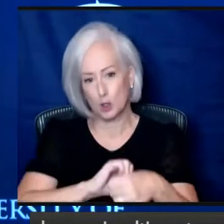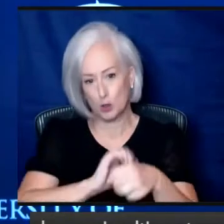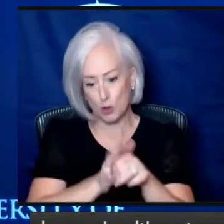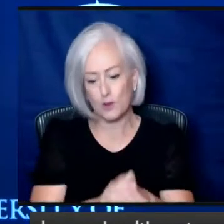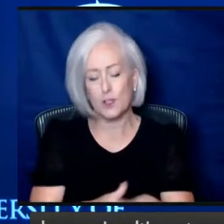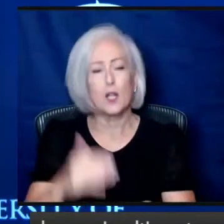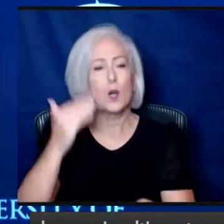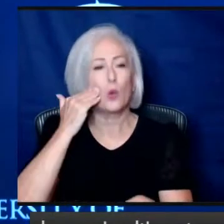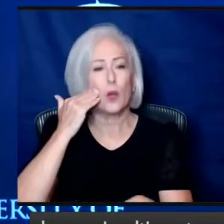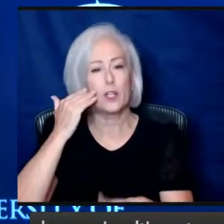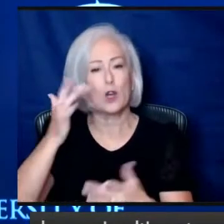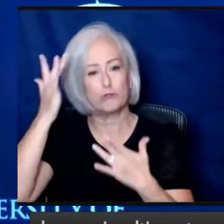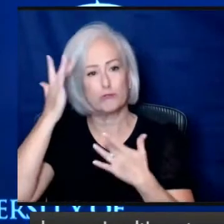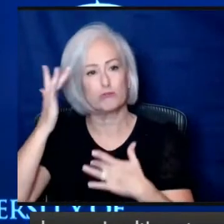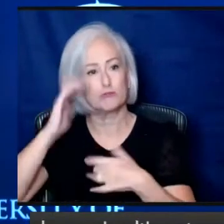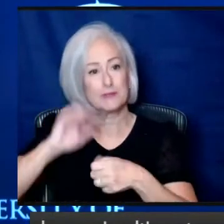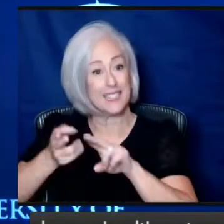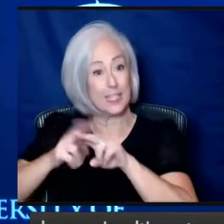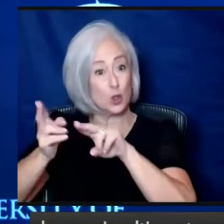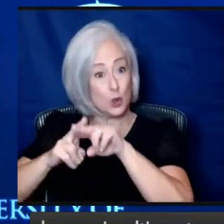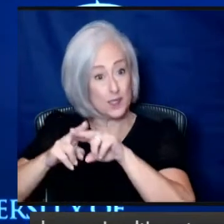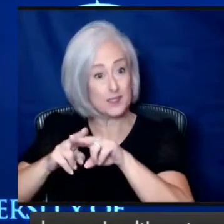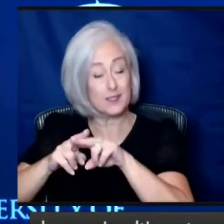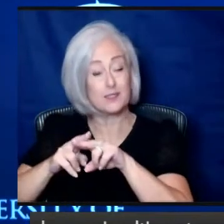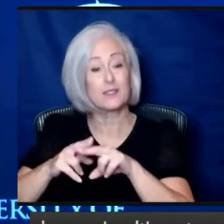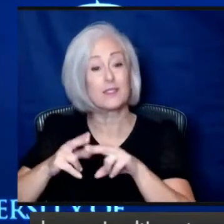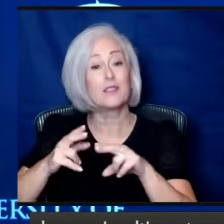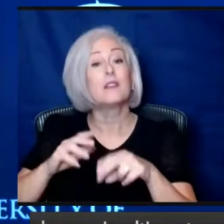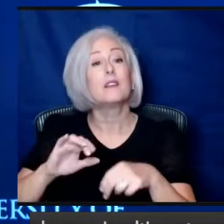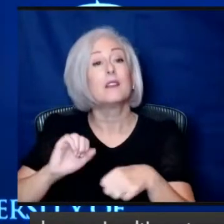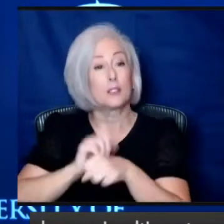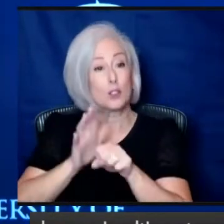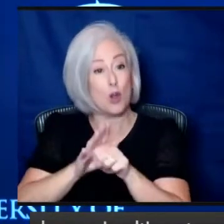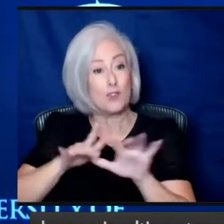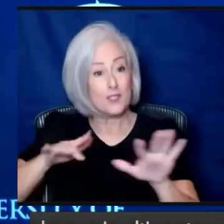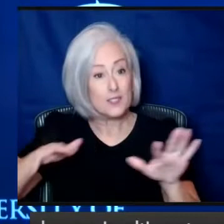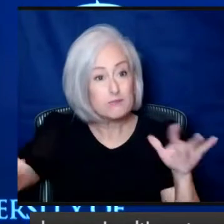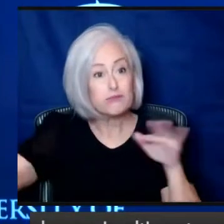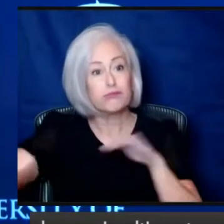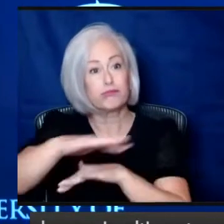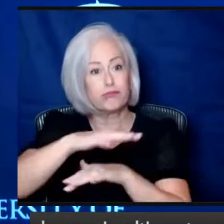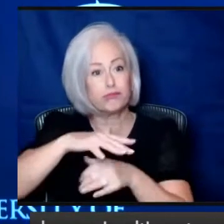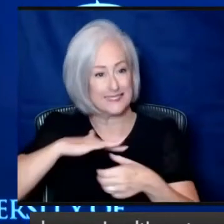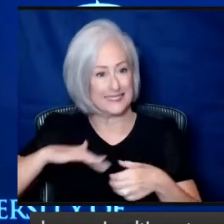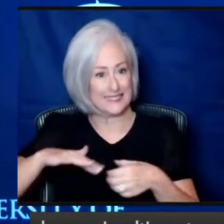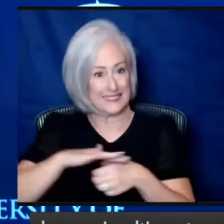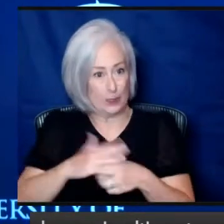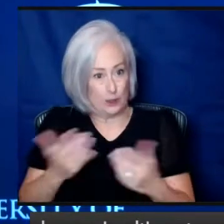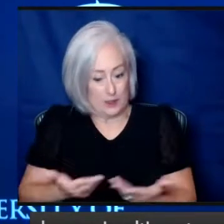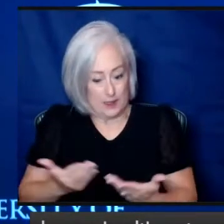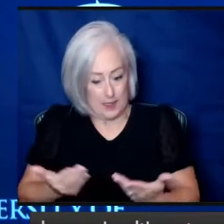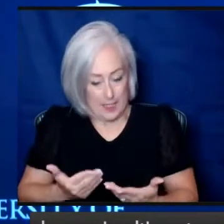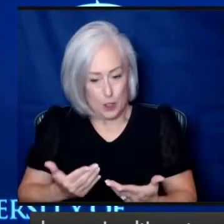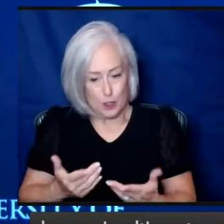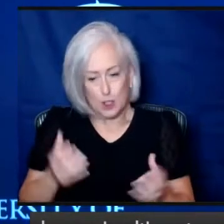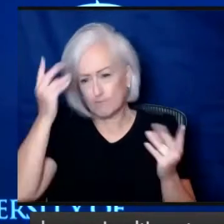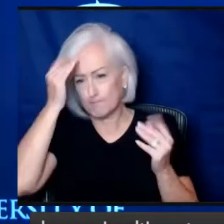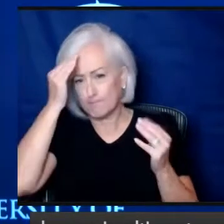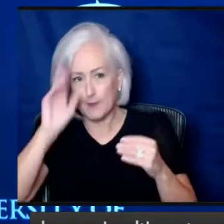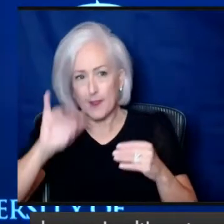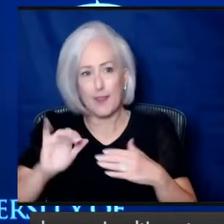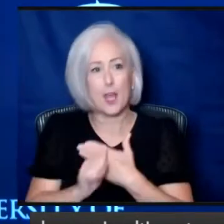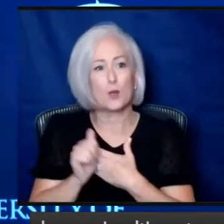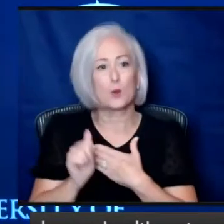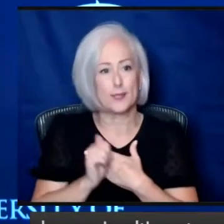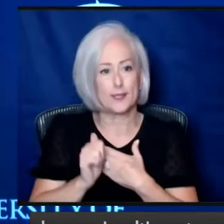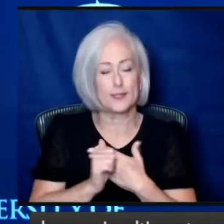virus is circulating here around our community. So it's really taking that individual risk into account. But I would say the most important thing is being up to